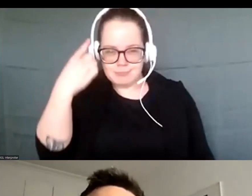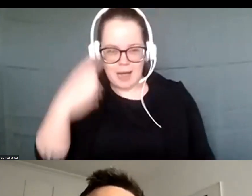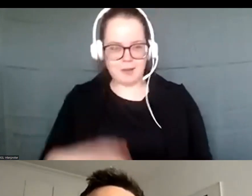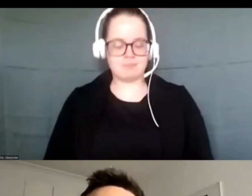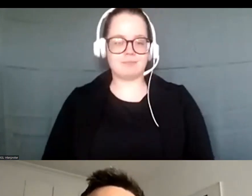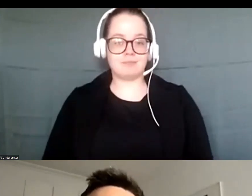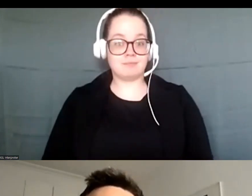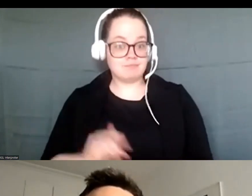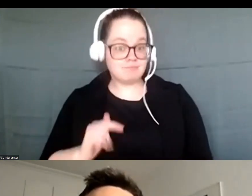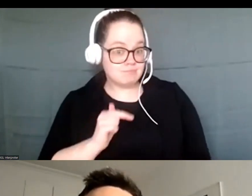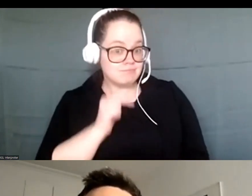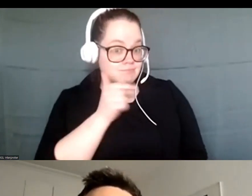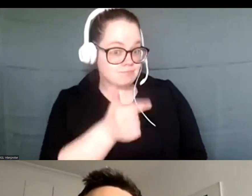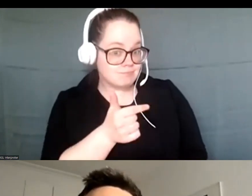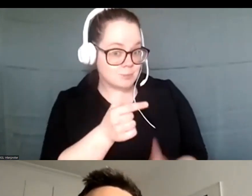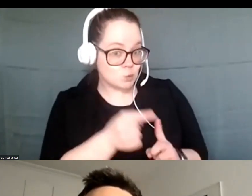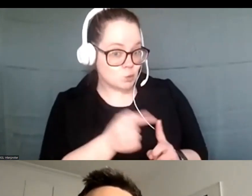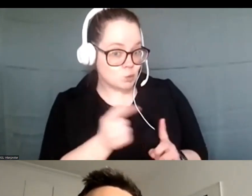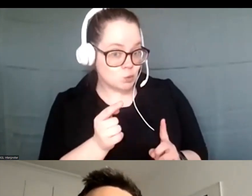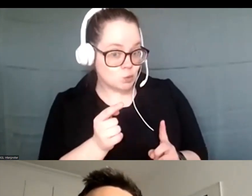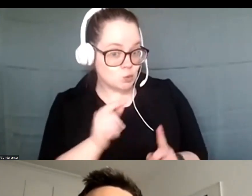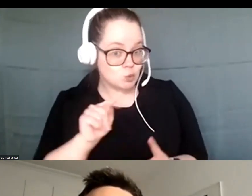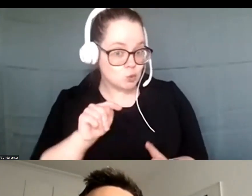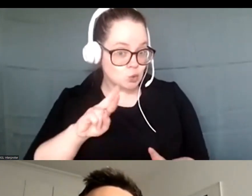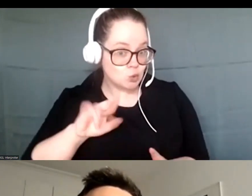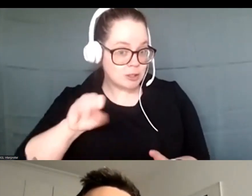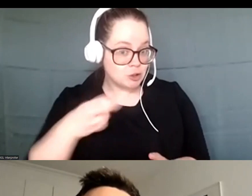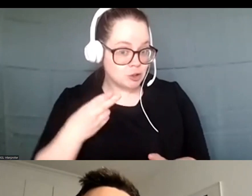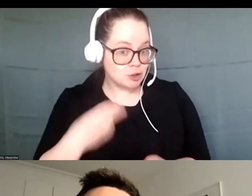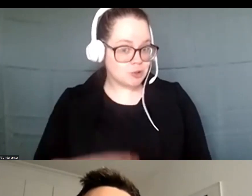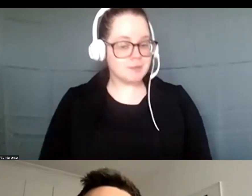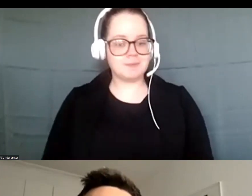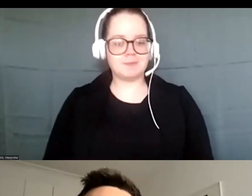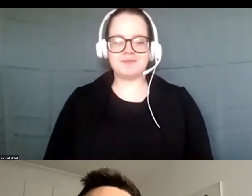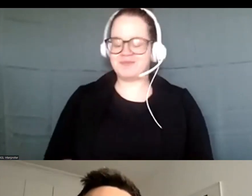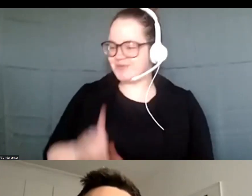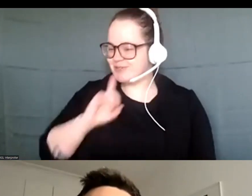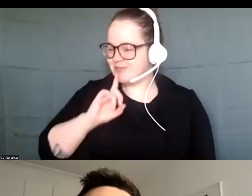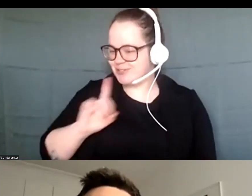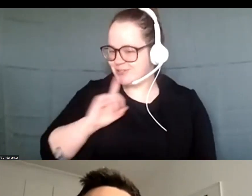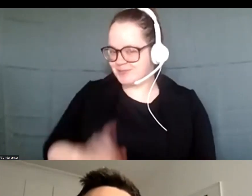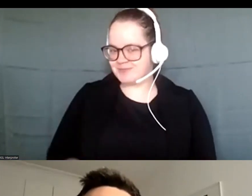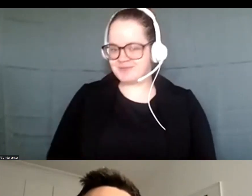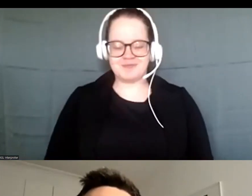Shall I pass it to Trish? Sure.